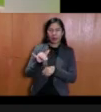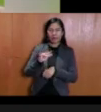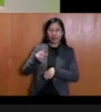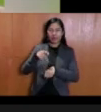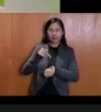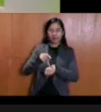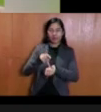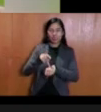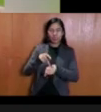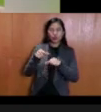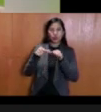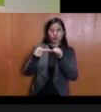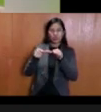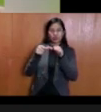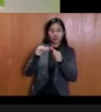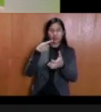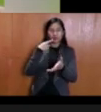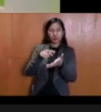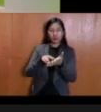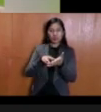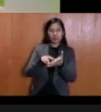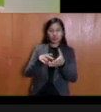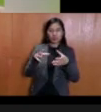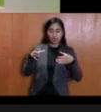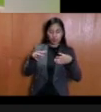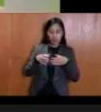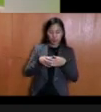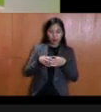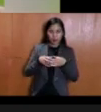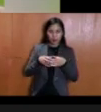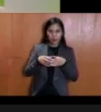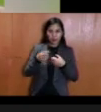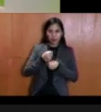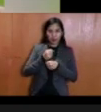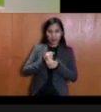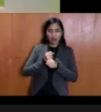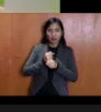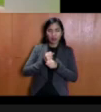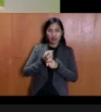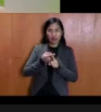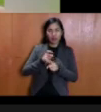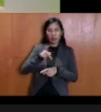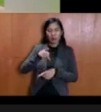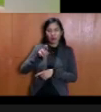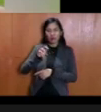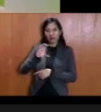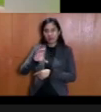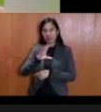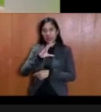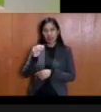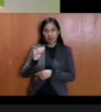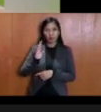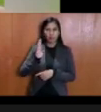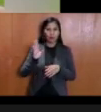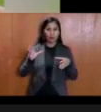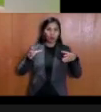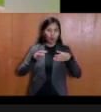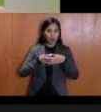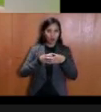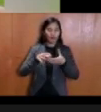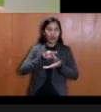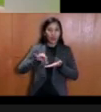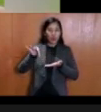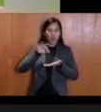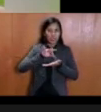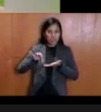Sustainability Reporting Committee, created by the PRC and the Board of Accountancy. And what this is doing is it's